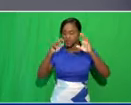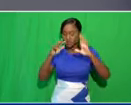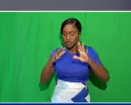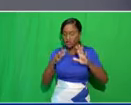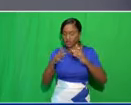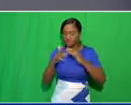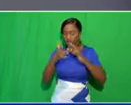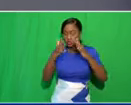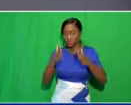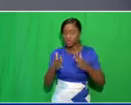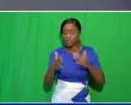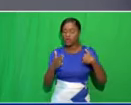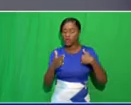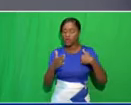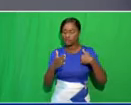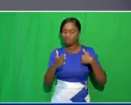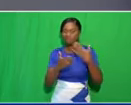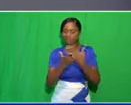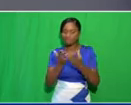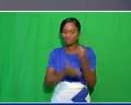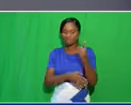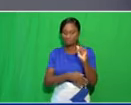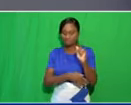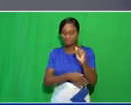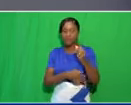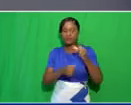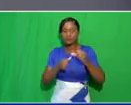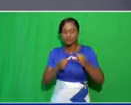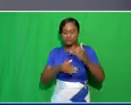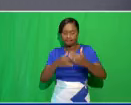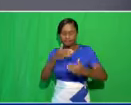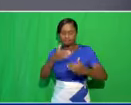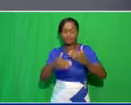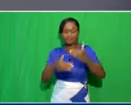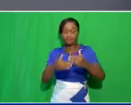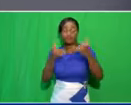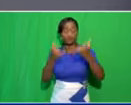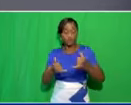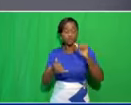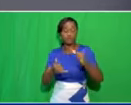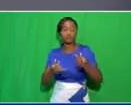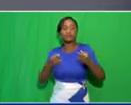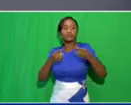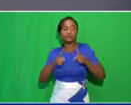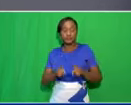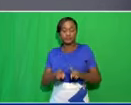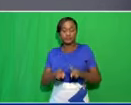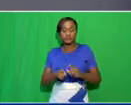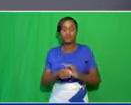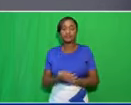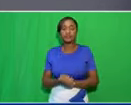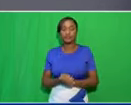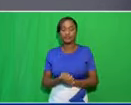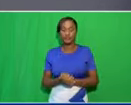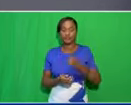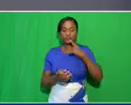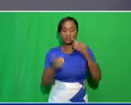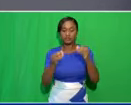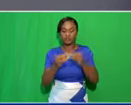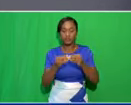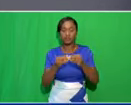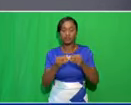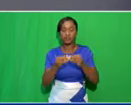with challenges. So there is an ongoing process even as we speak. And just to extend a bit more, we